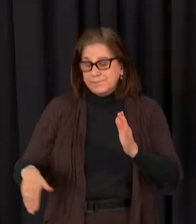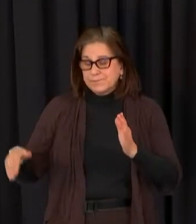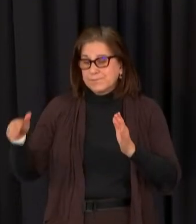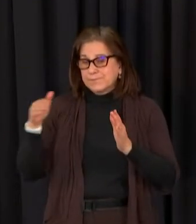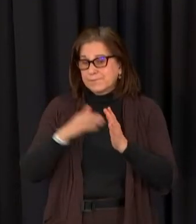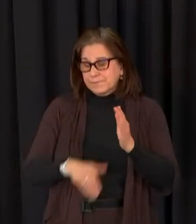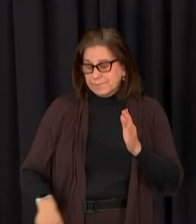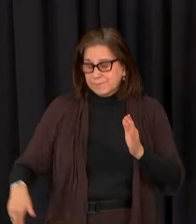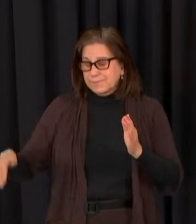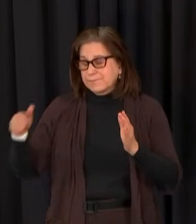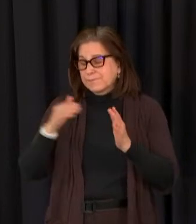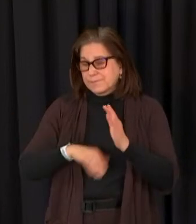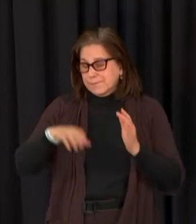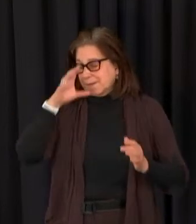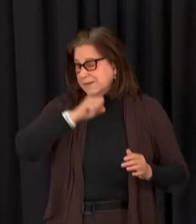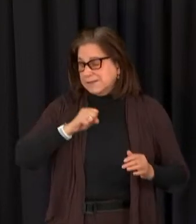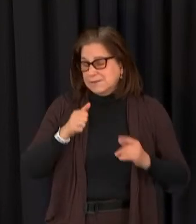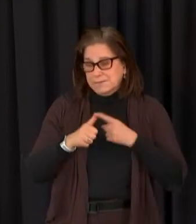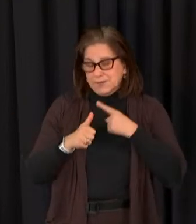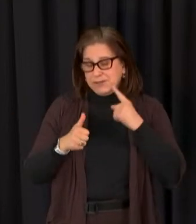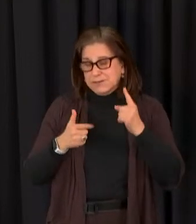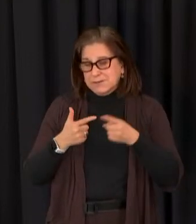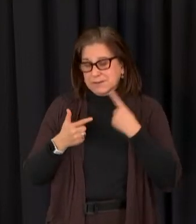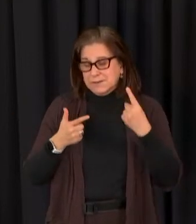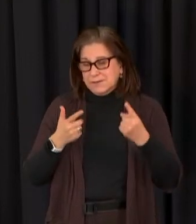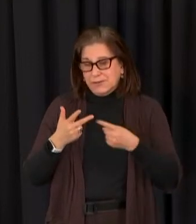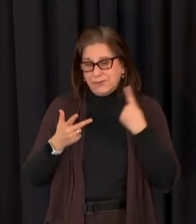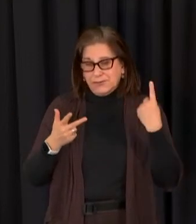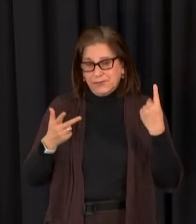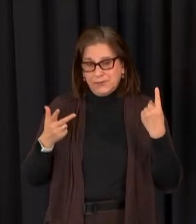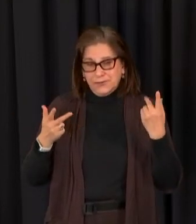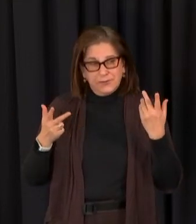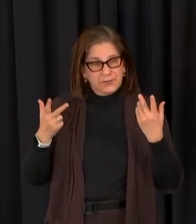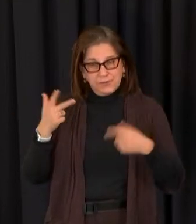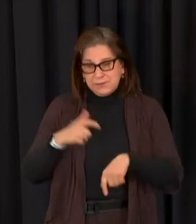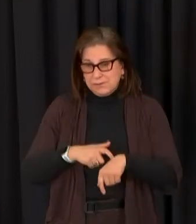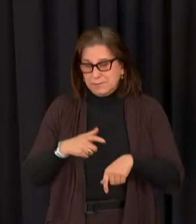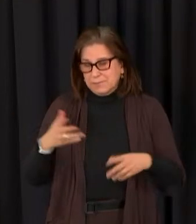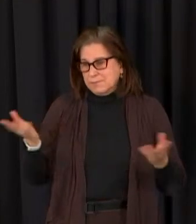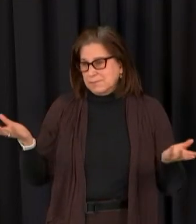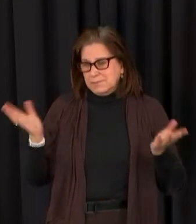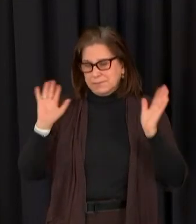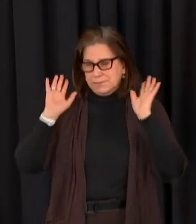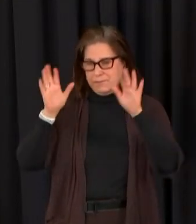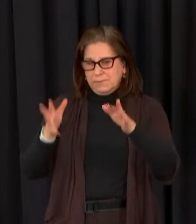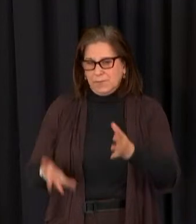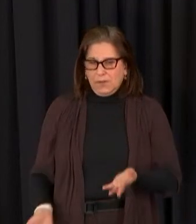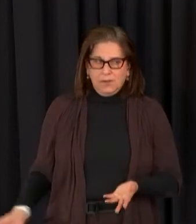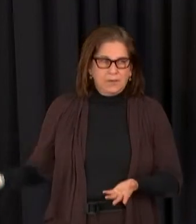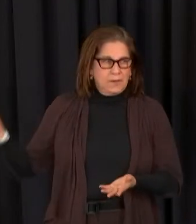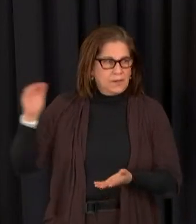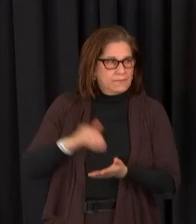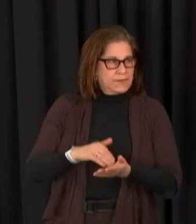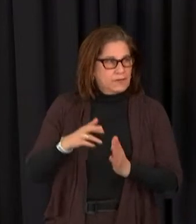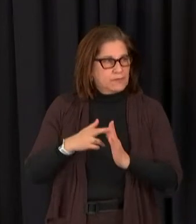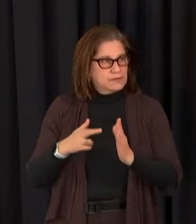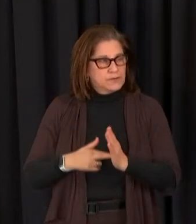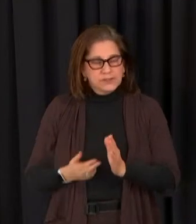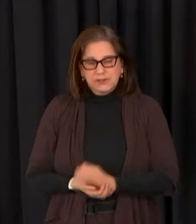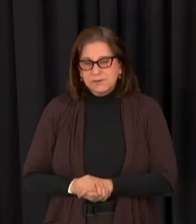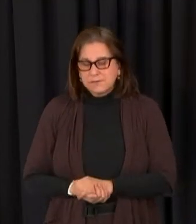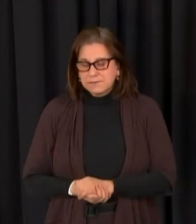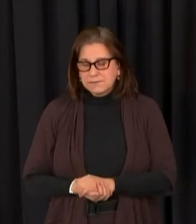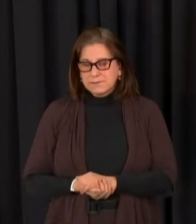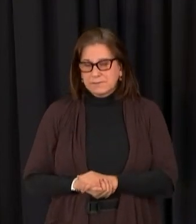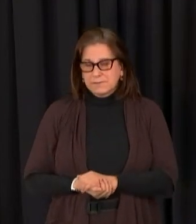does not respond after the 3rd time, they will need to re-register. So let's just